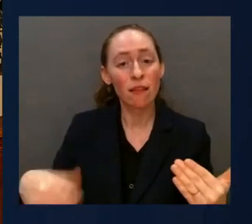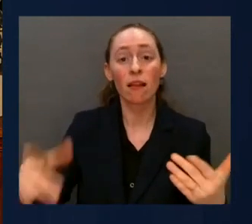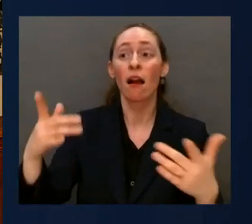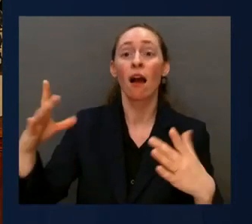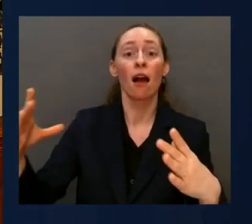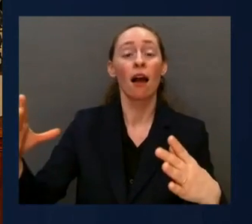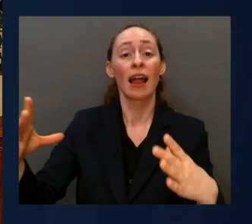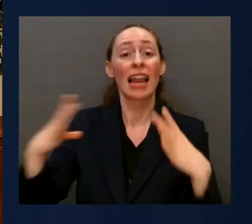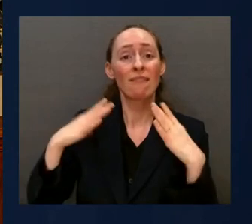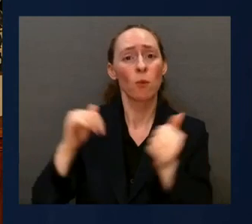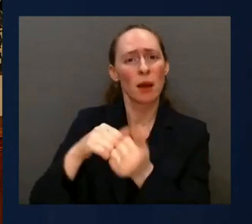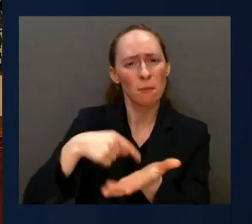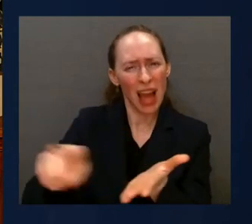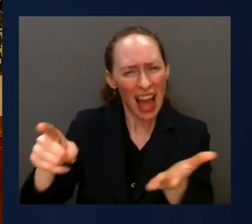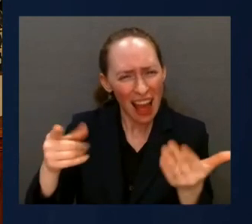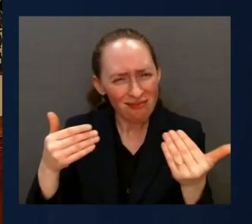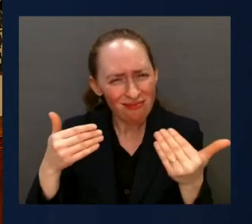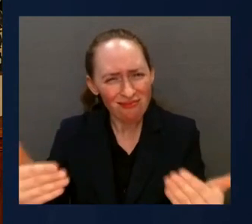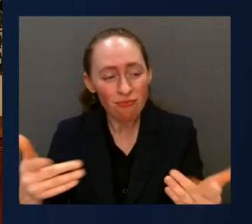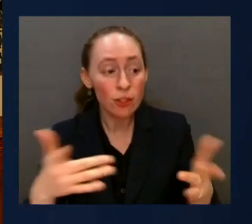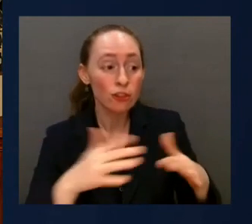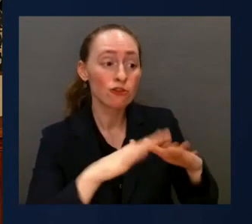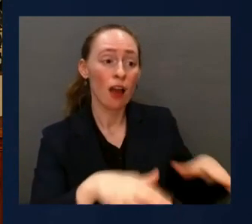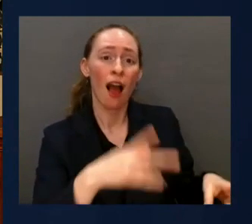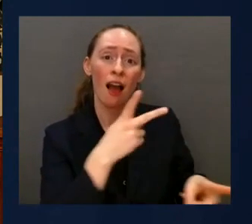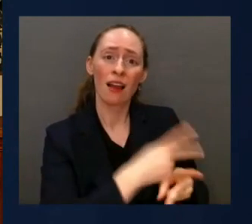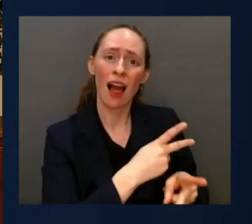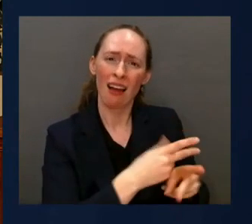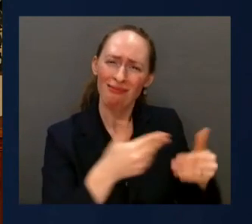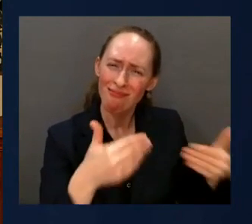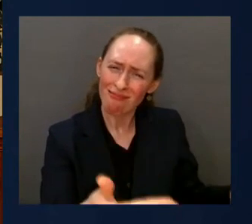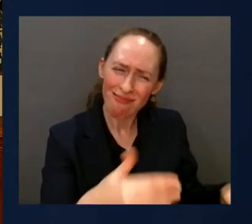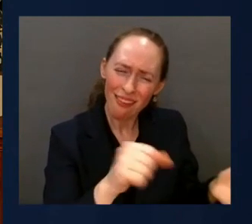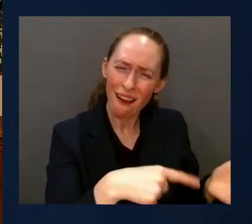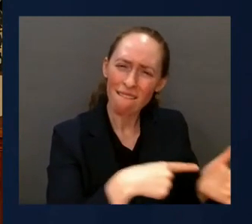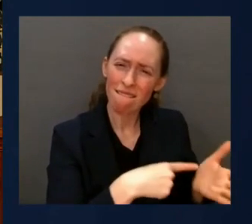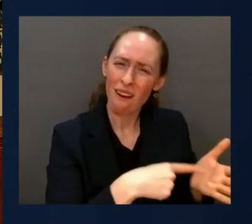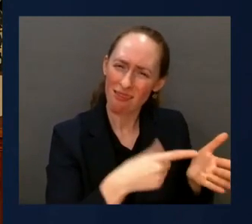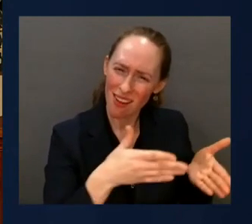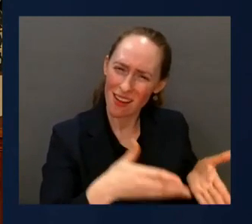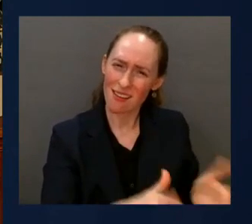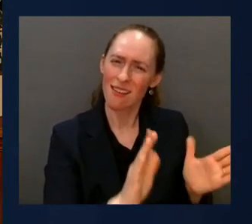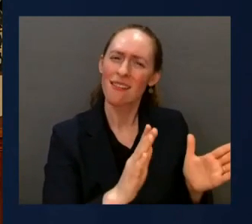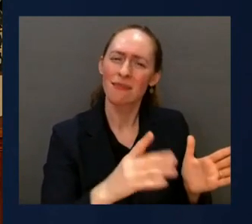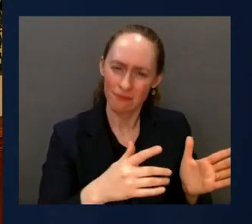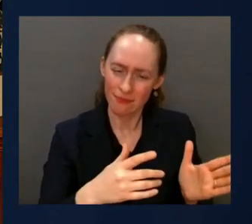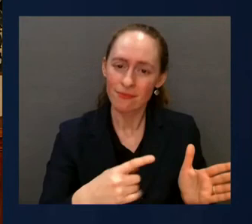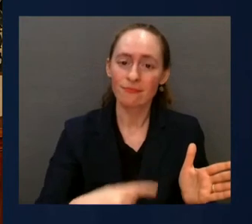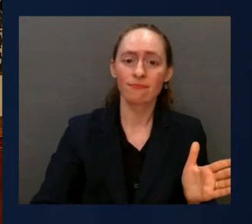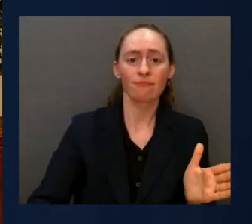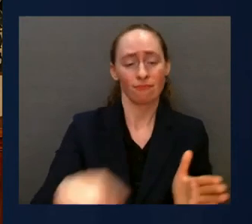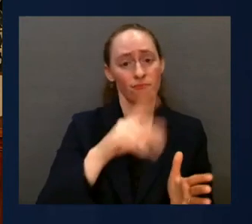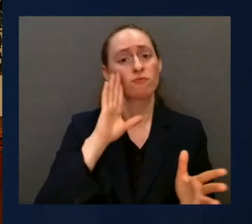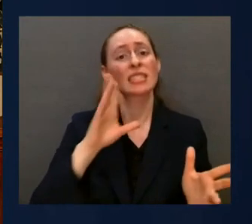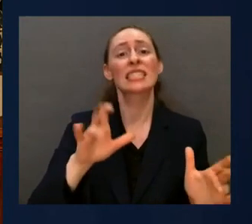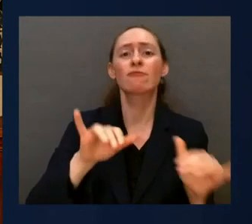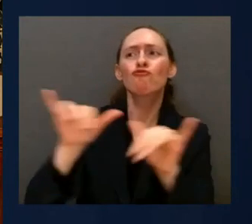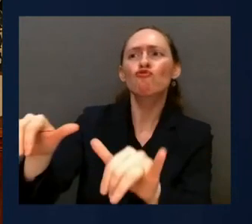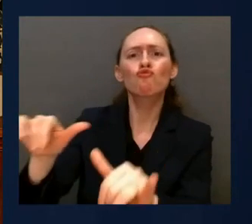That's going to enable millions of more people to go and stay at work. And let's restore the full child tax